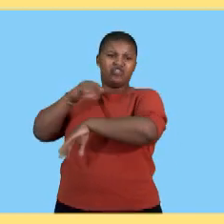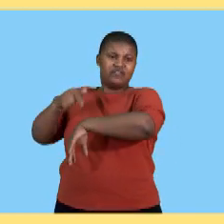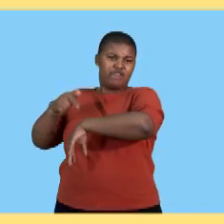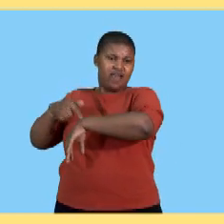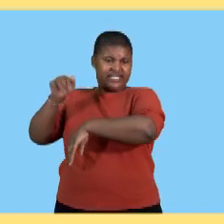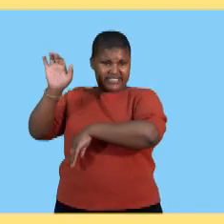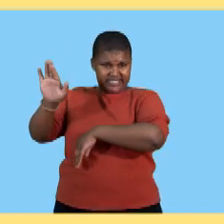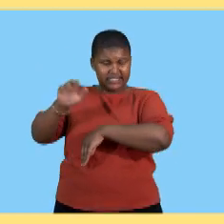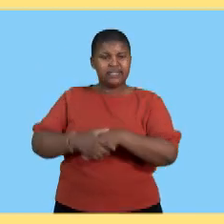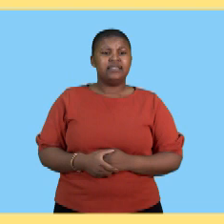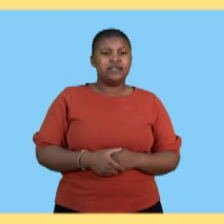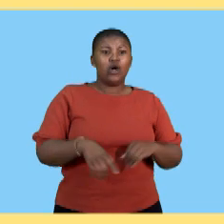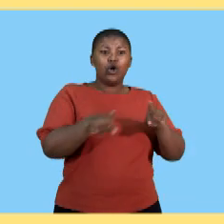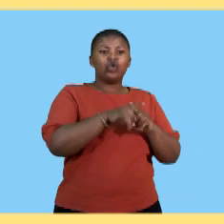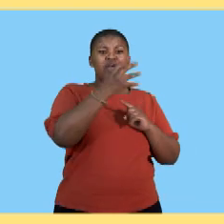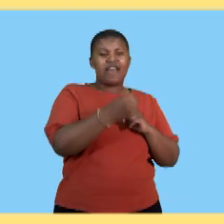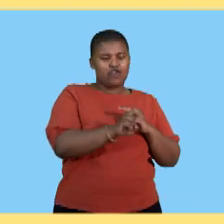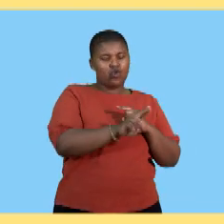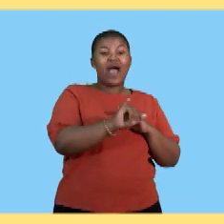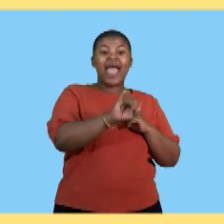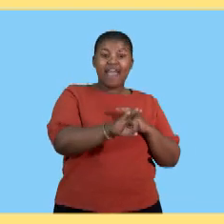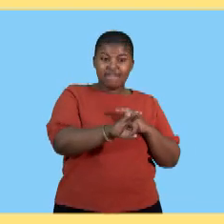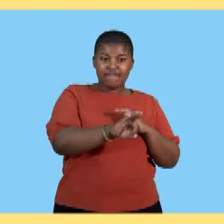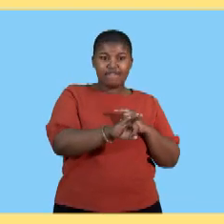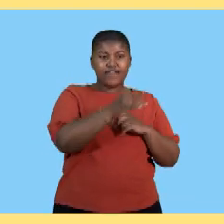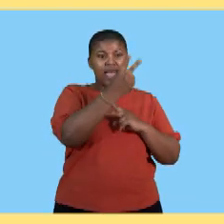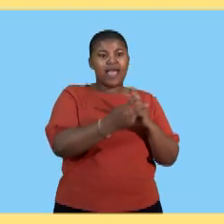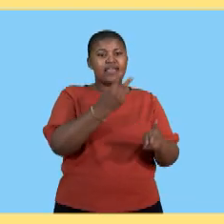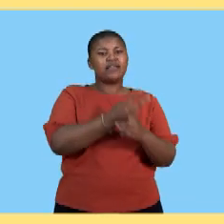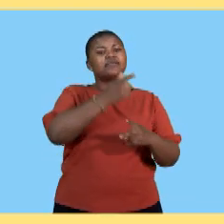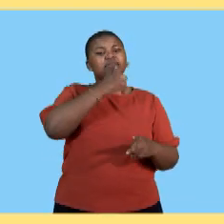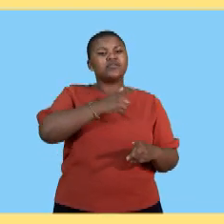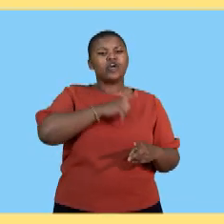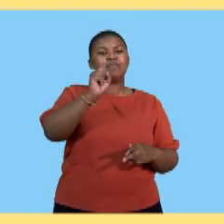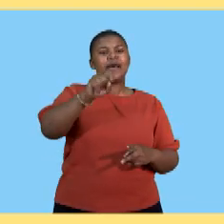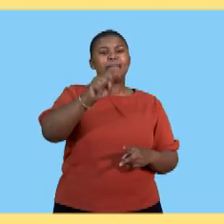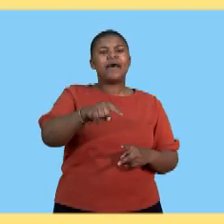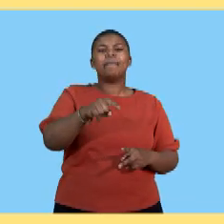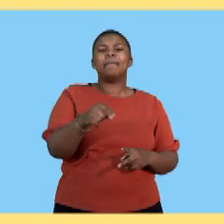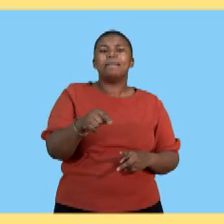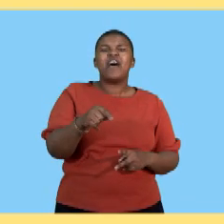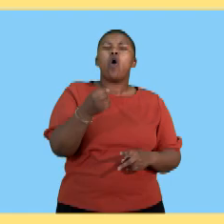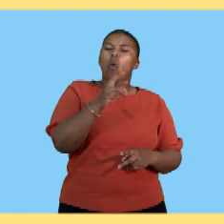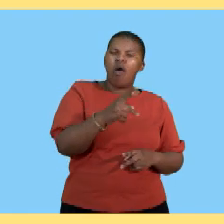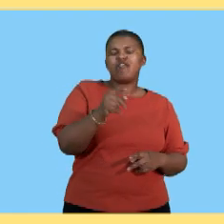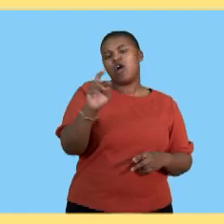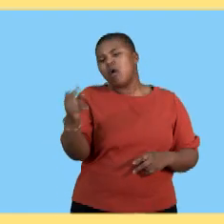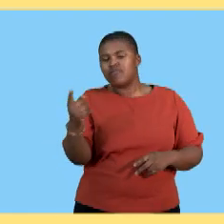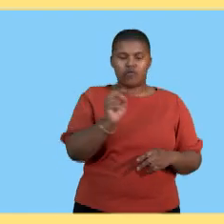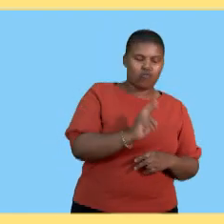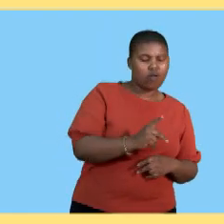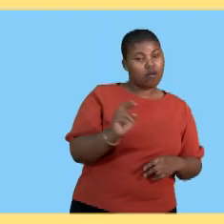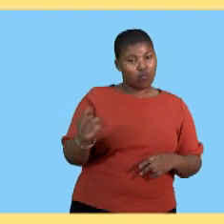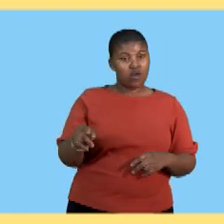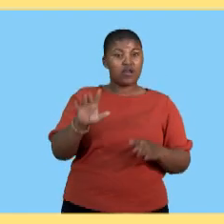fund and then also to the UIF. And we're being told that it is on a rand for rand basis.